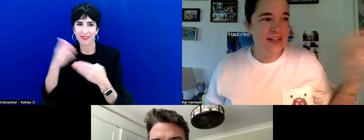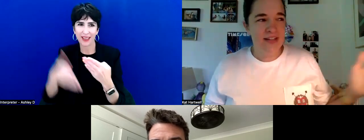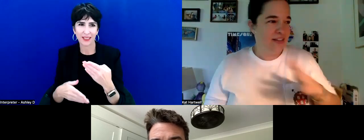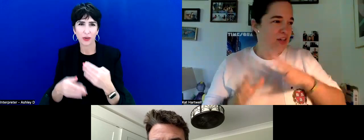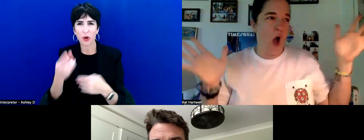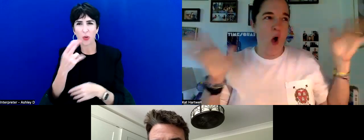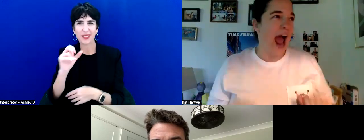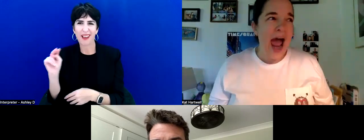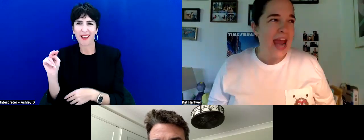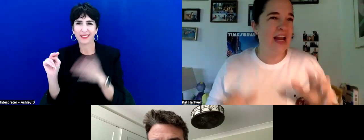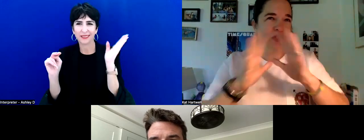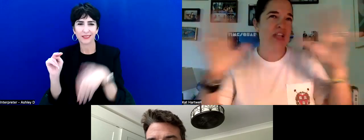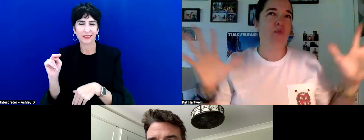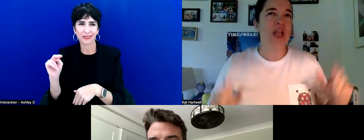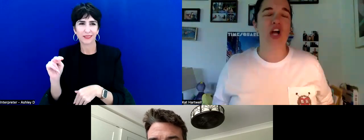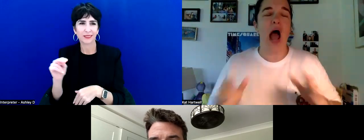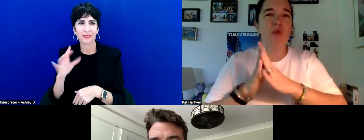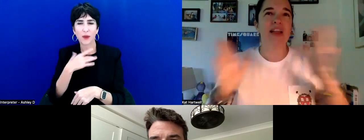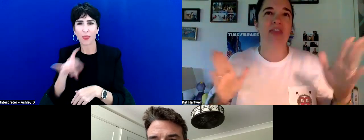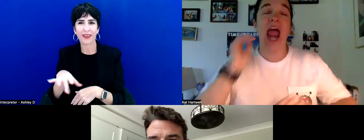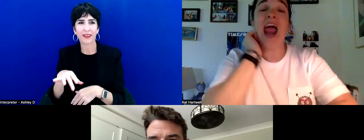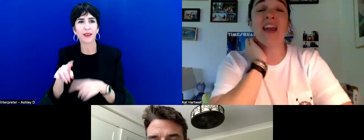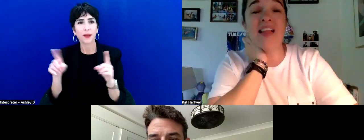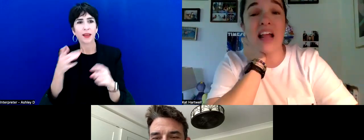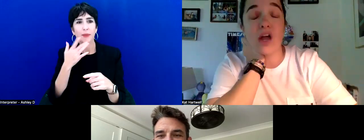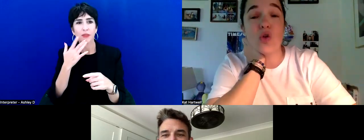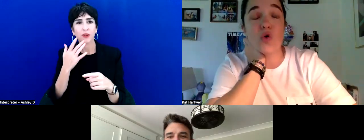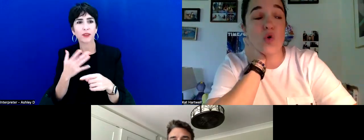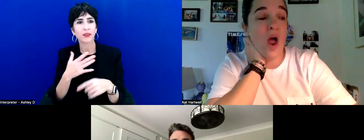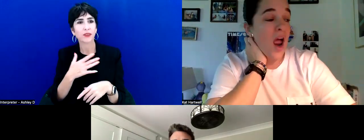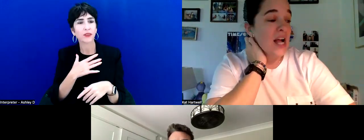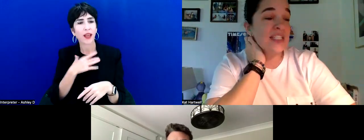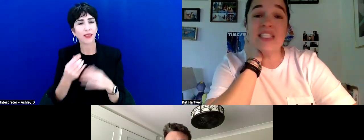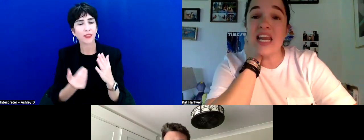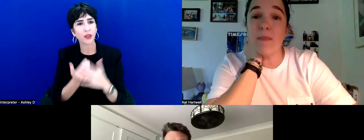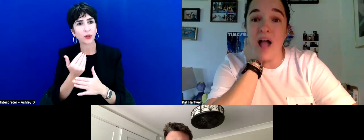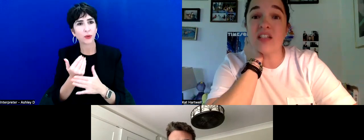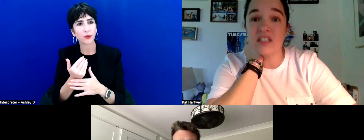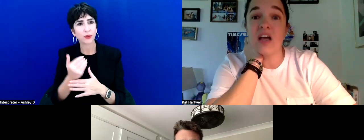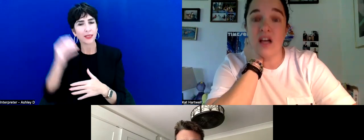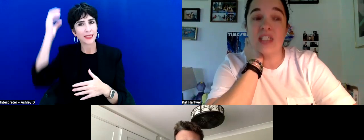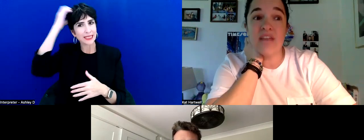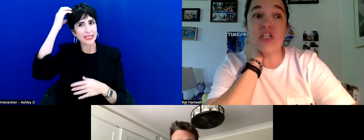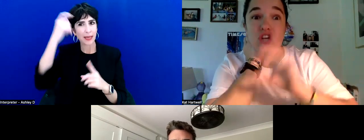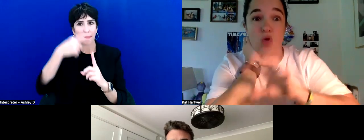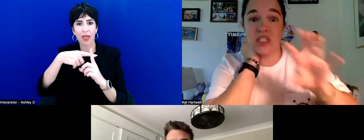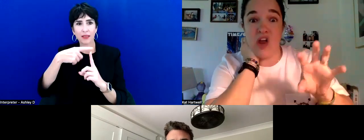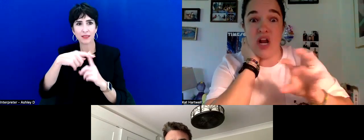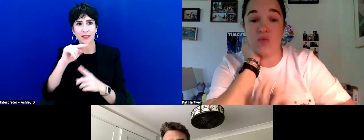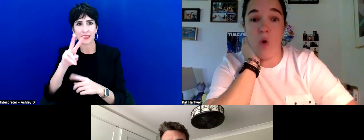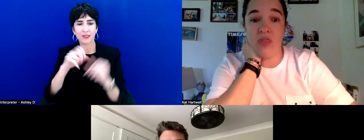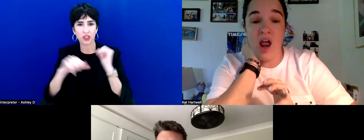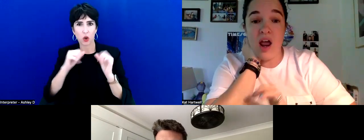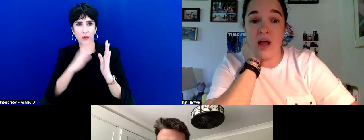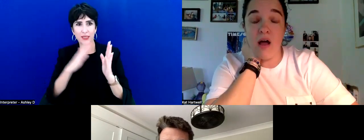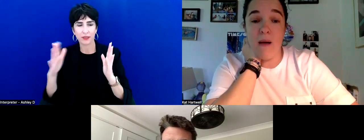Han died, which is like really good. I really like the end. I like the new Disney Plus TV show